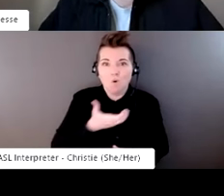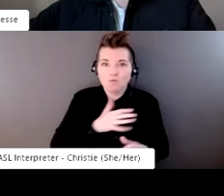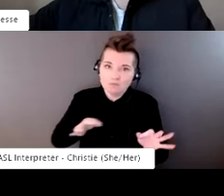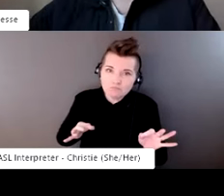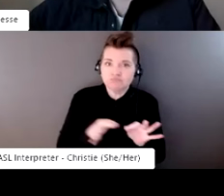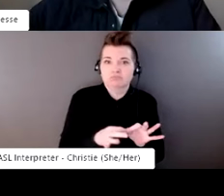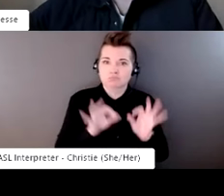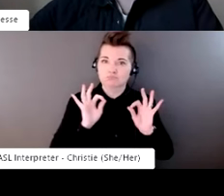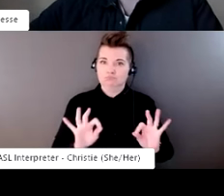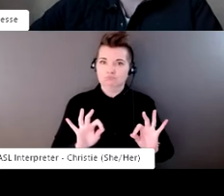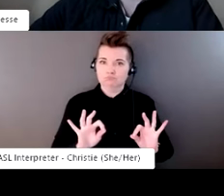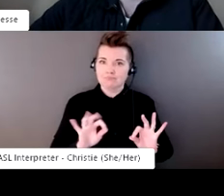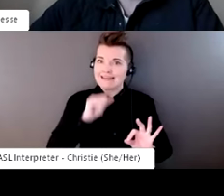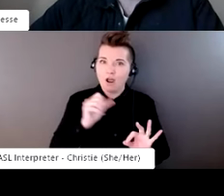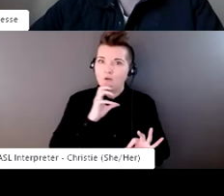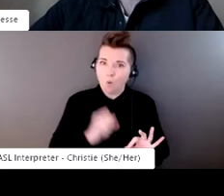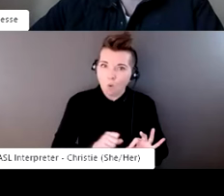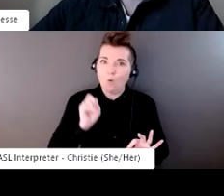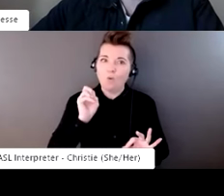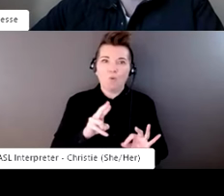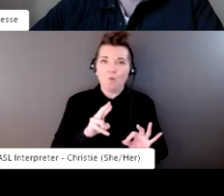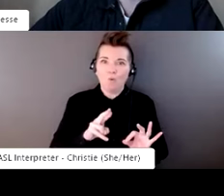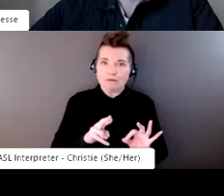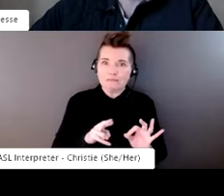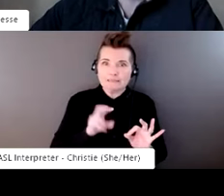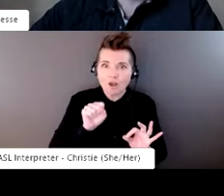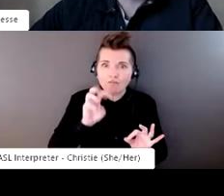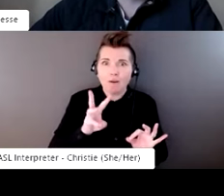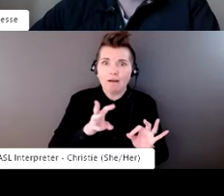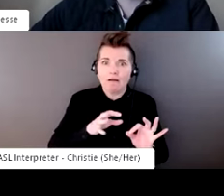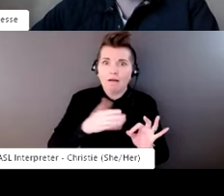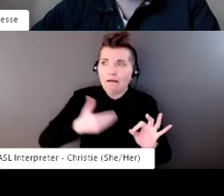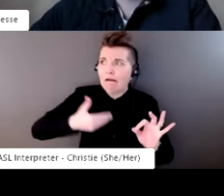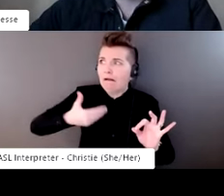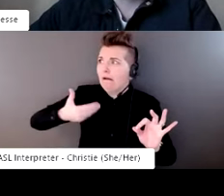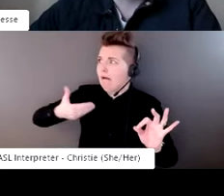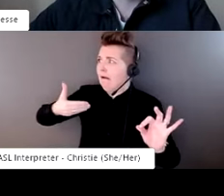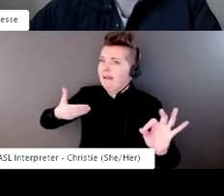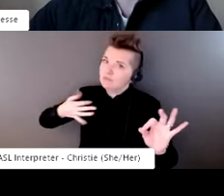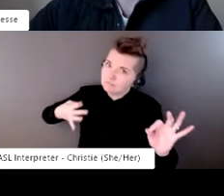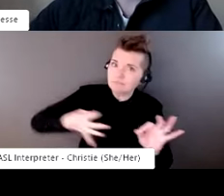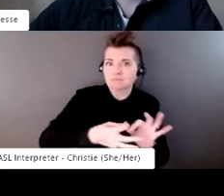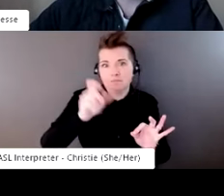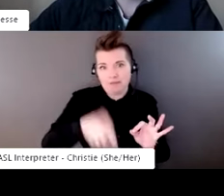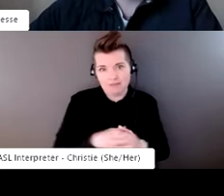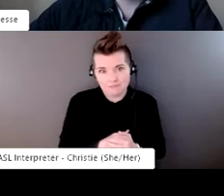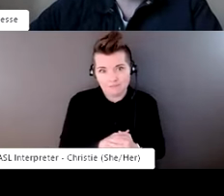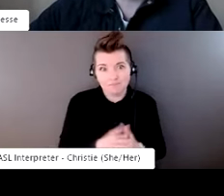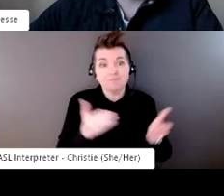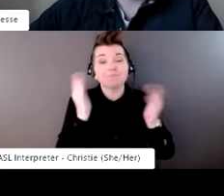And the last thing I'll say is you should always think that public Wi-Fi, so, you know, your McDonald's